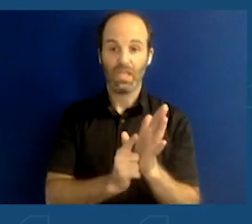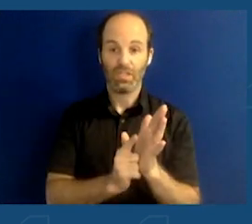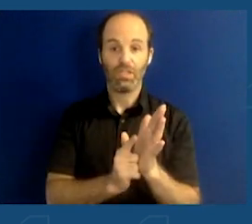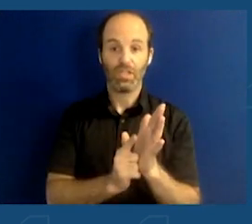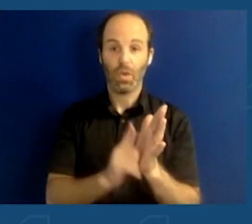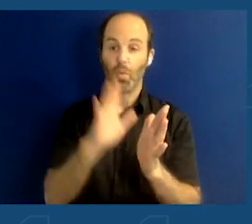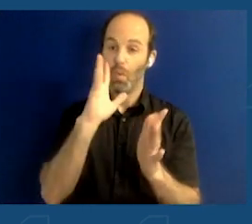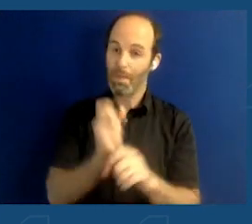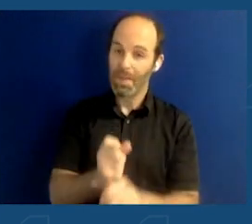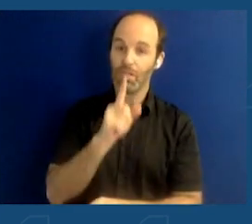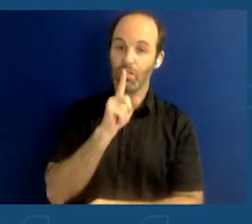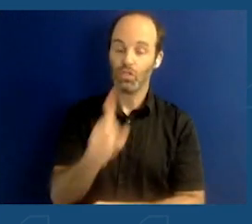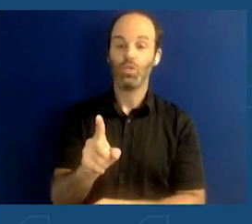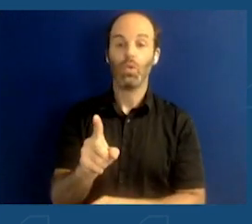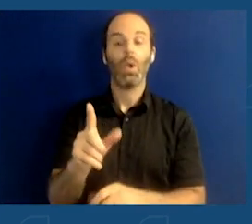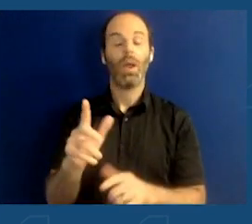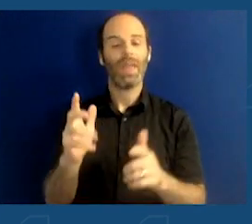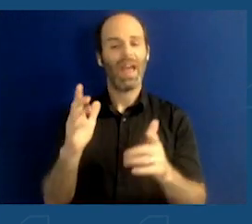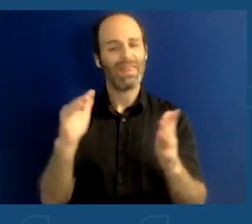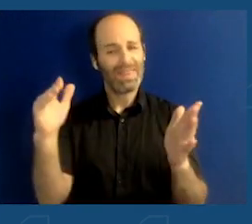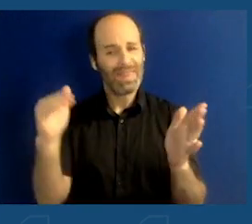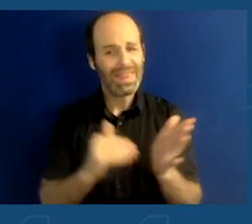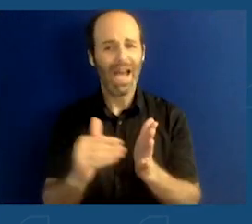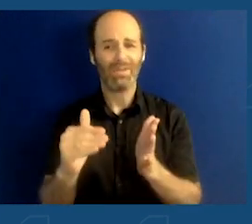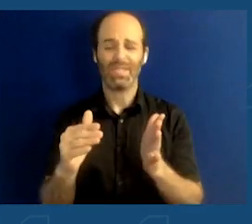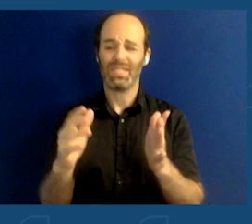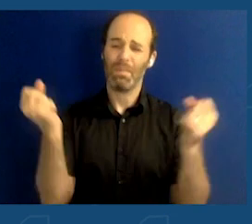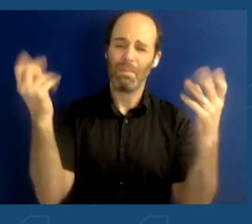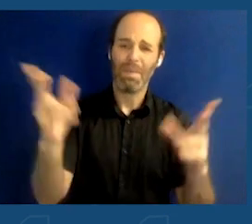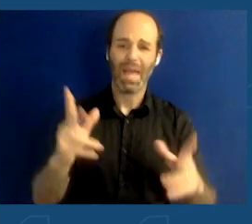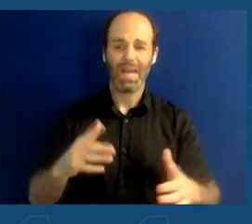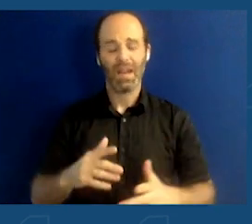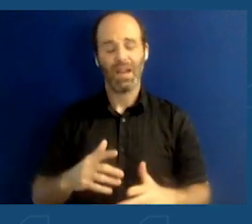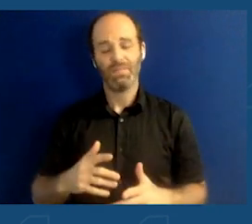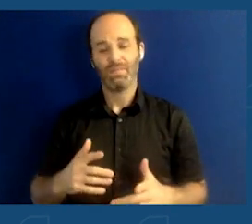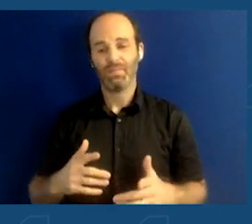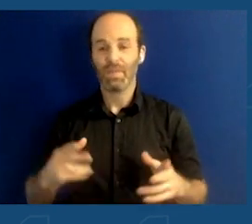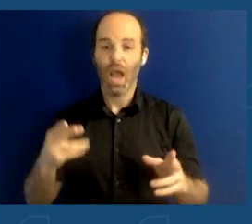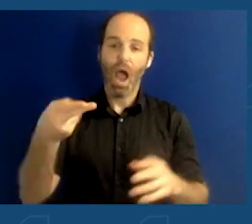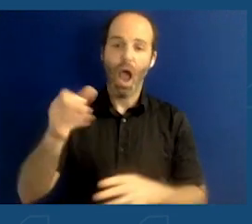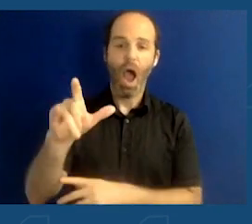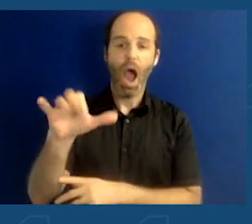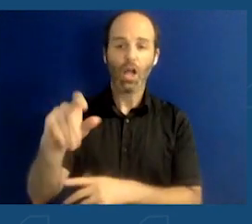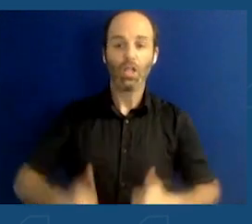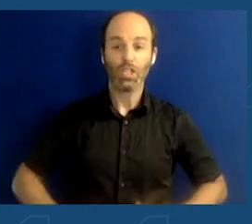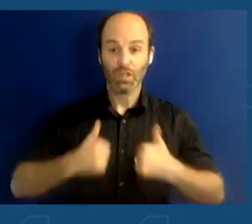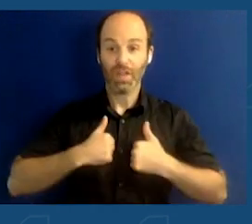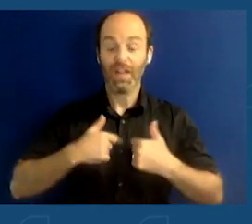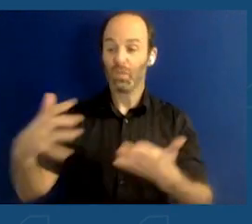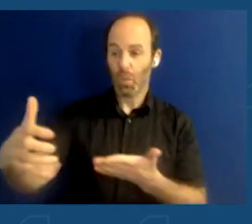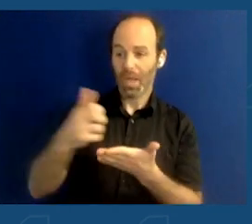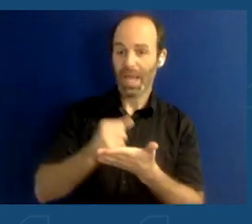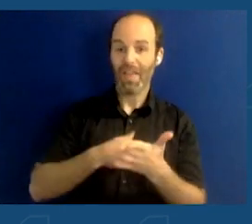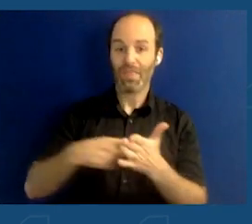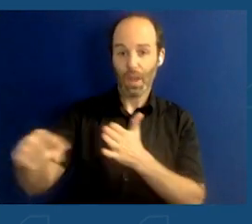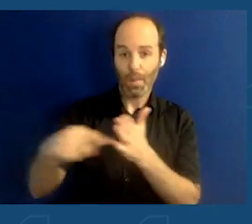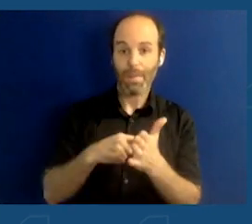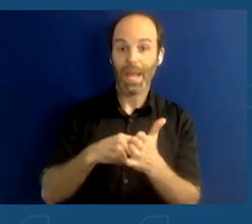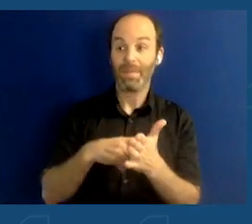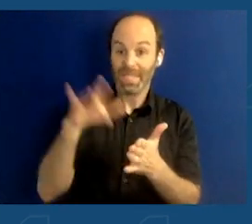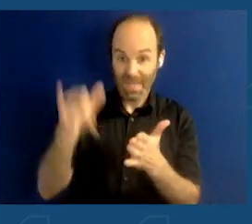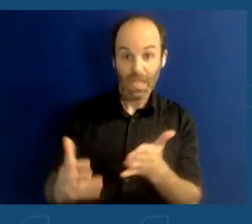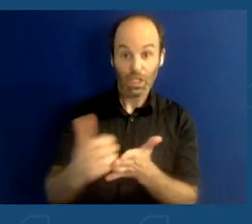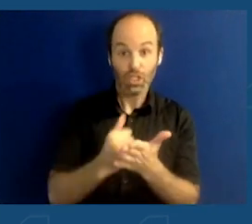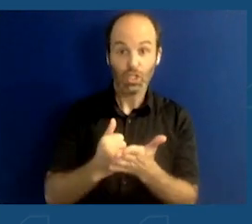Holocaust survivors are able to receive their rightful payments without getting hit with corporate